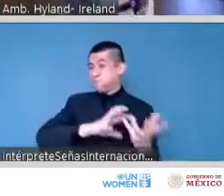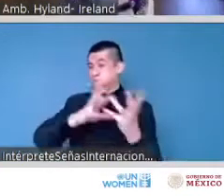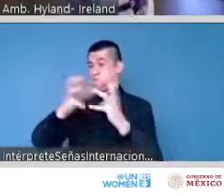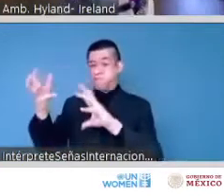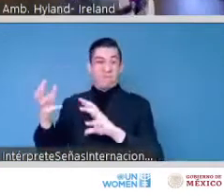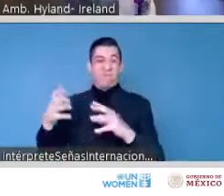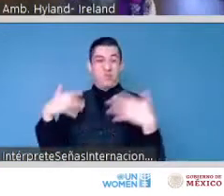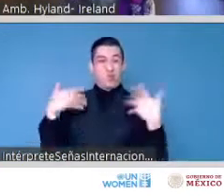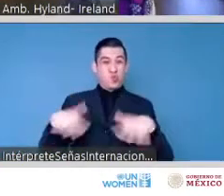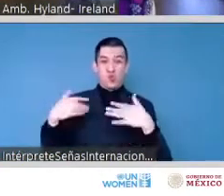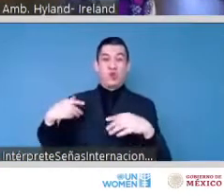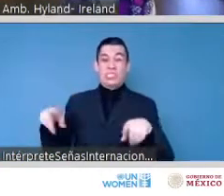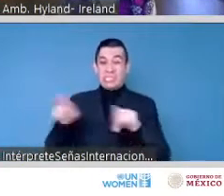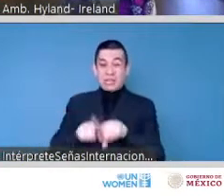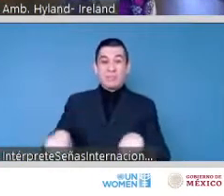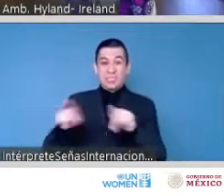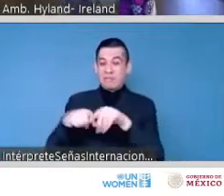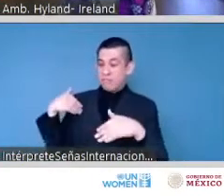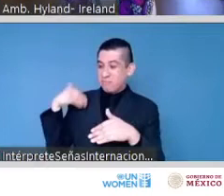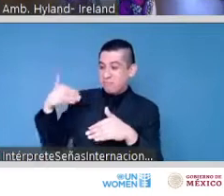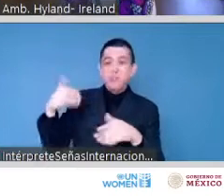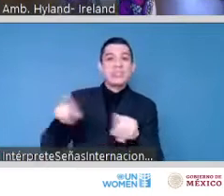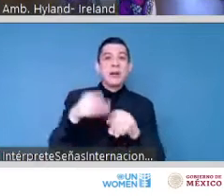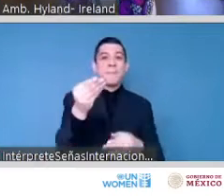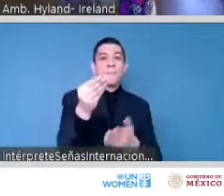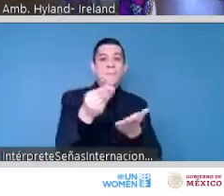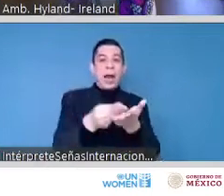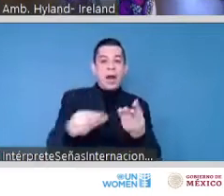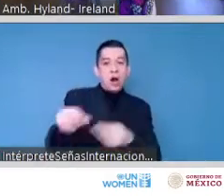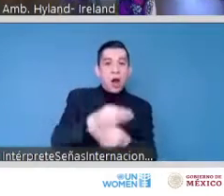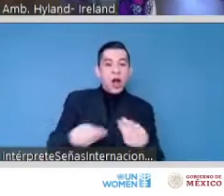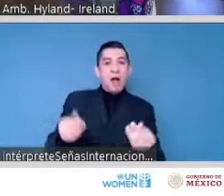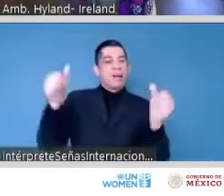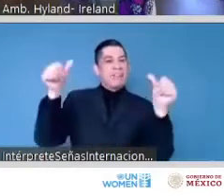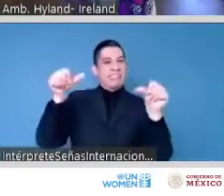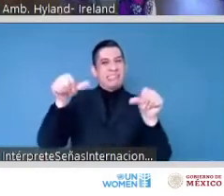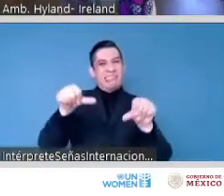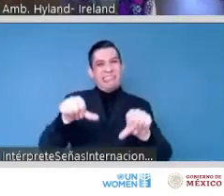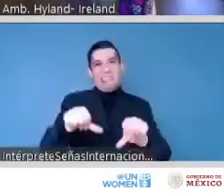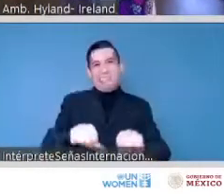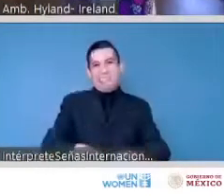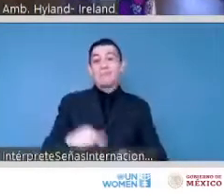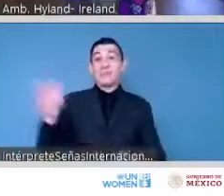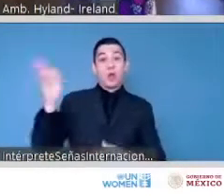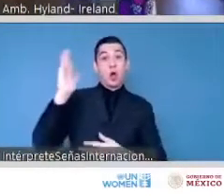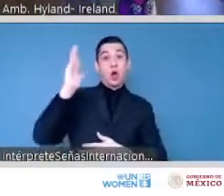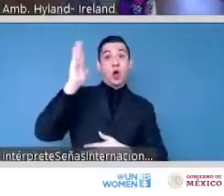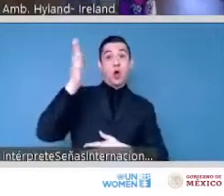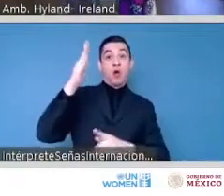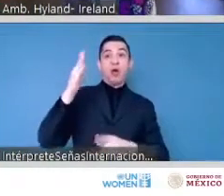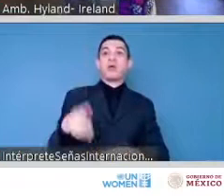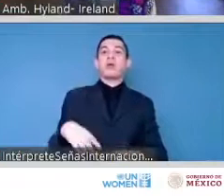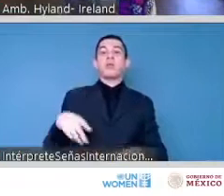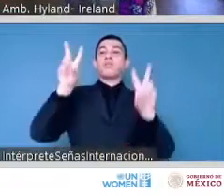the ICRC. And I would like to pose the question to Ms. May